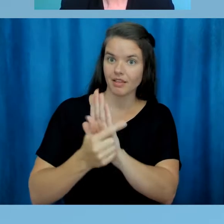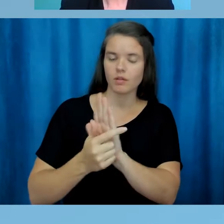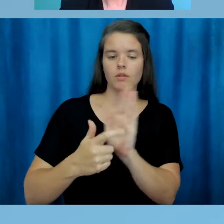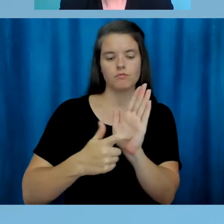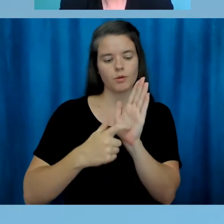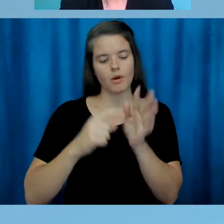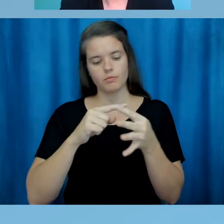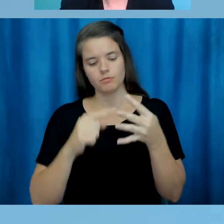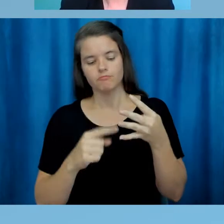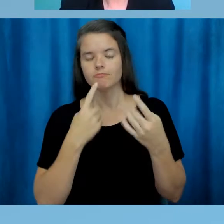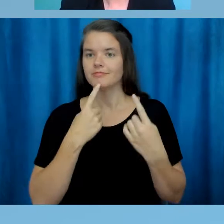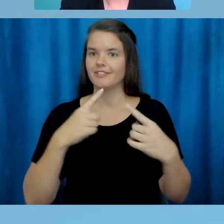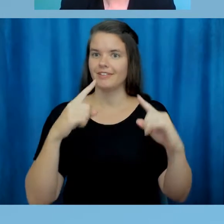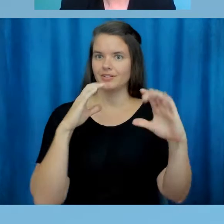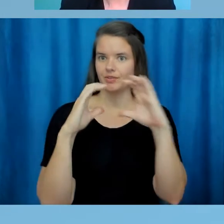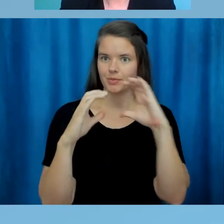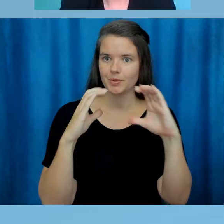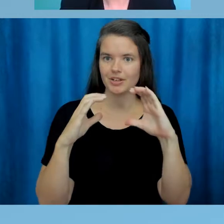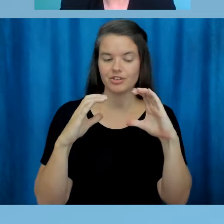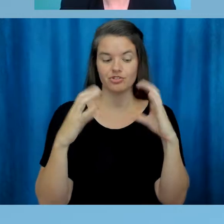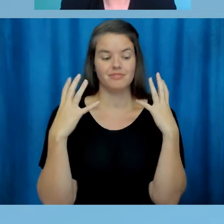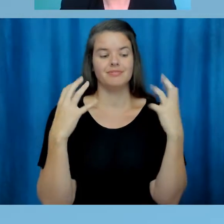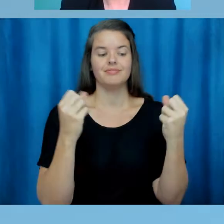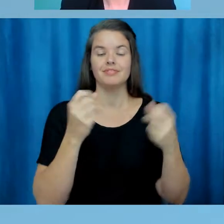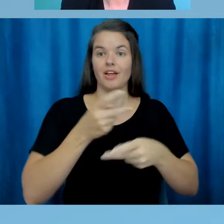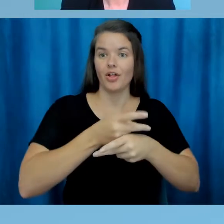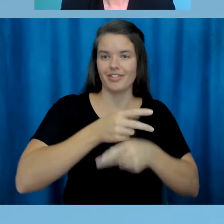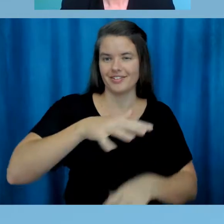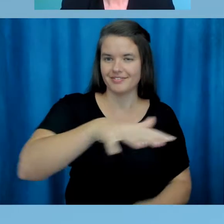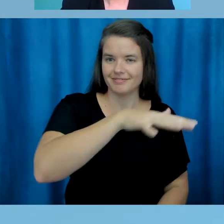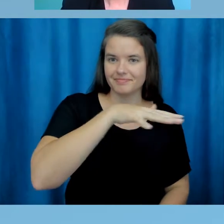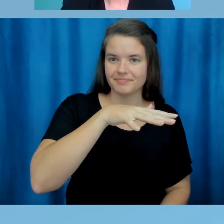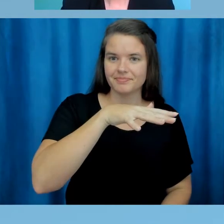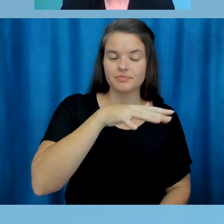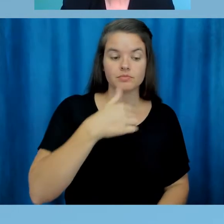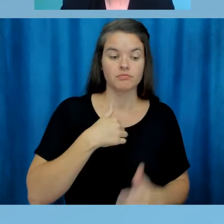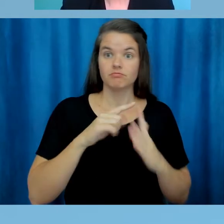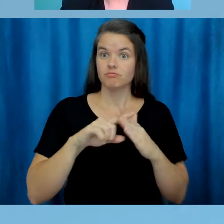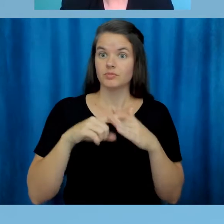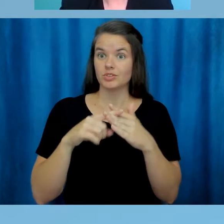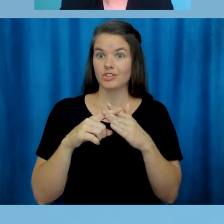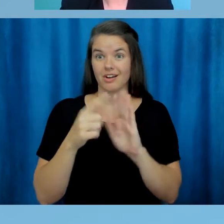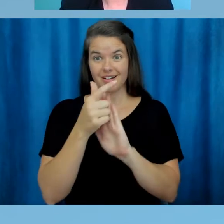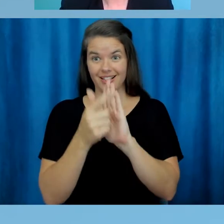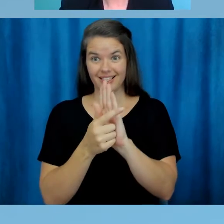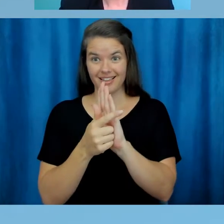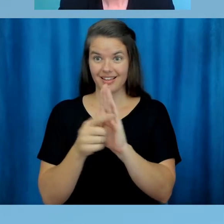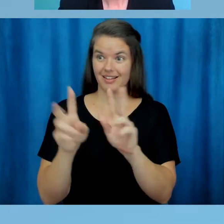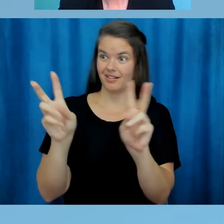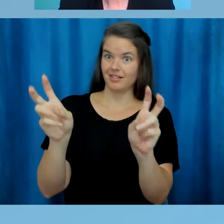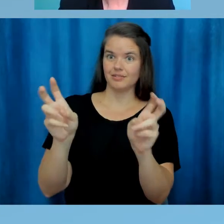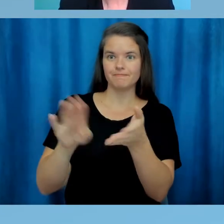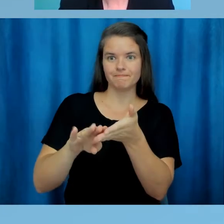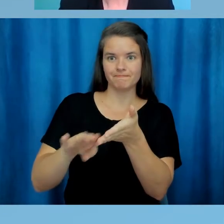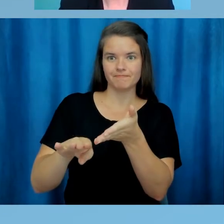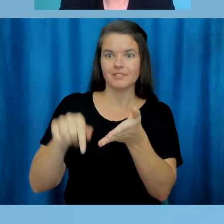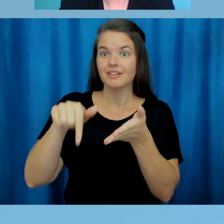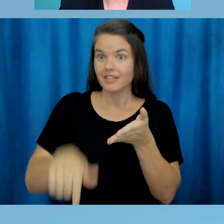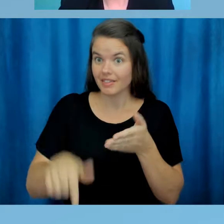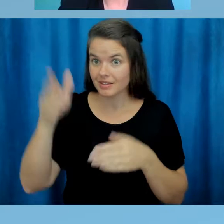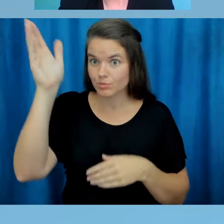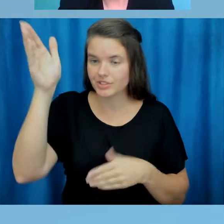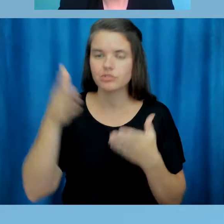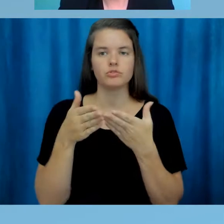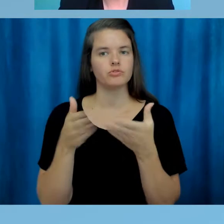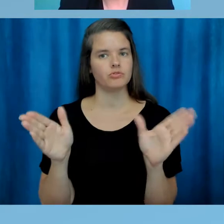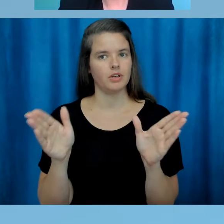legal requirements for effective communication in the healthcare setting. So we'll start off with a legal disclaimer. This presentation